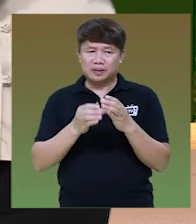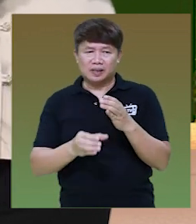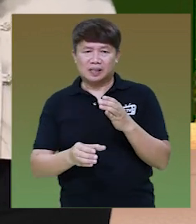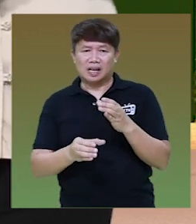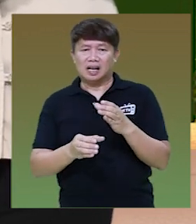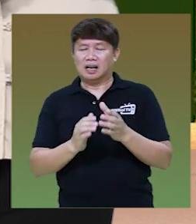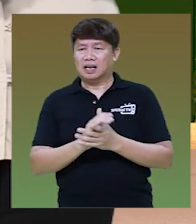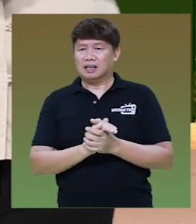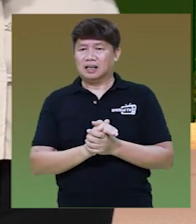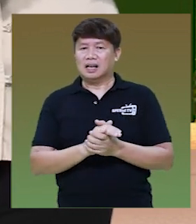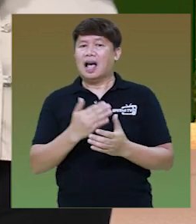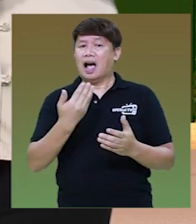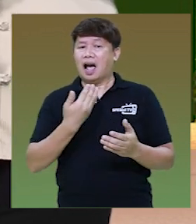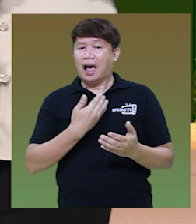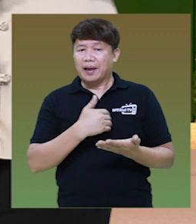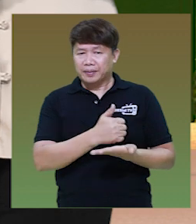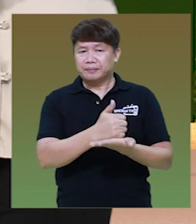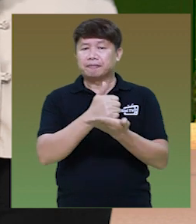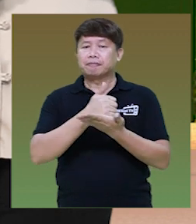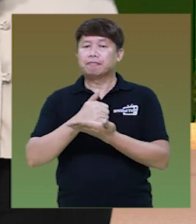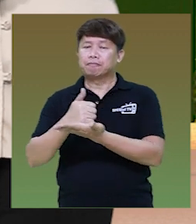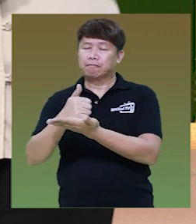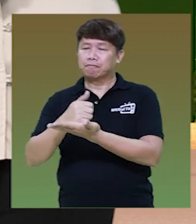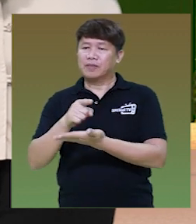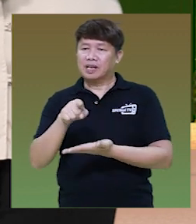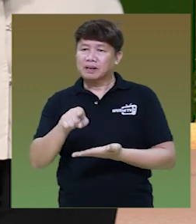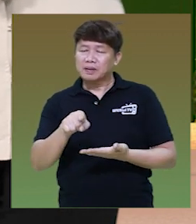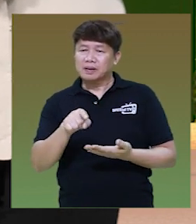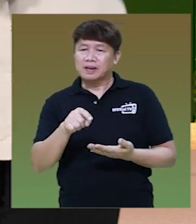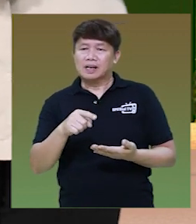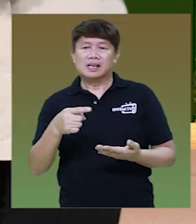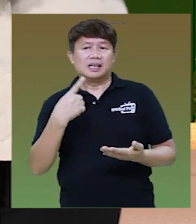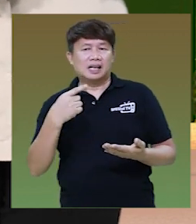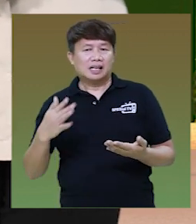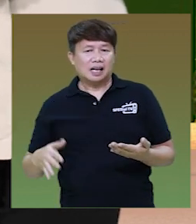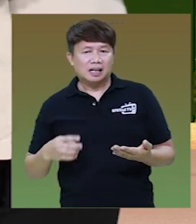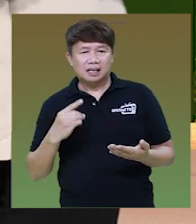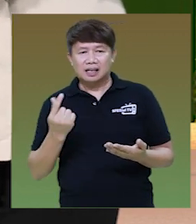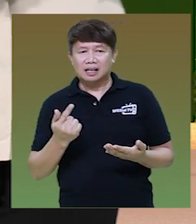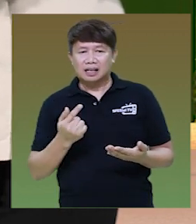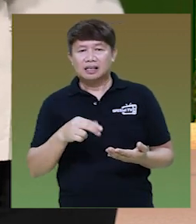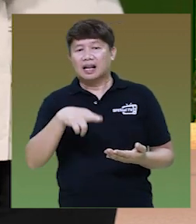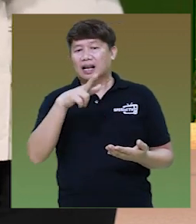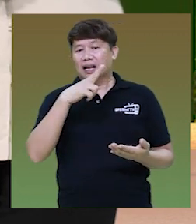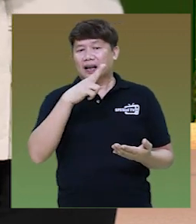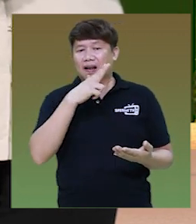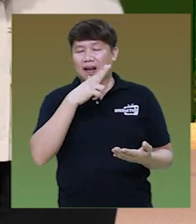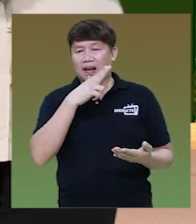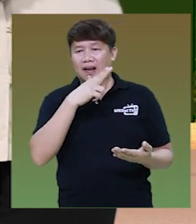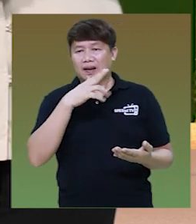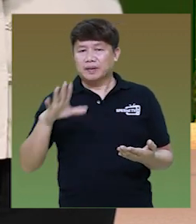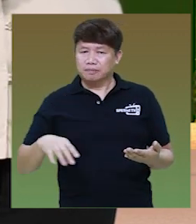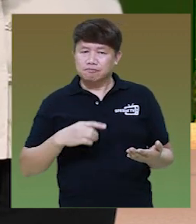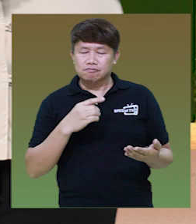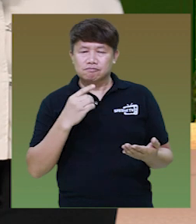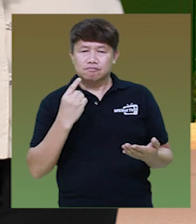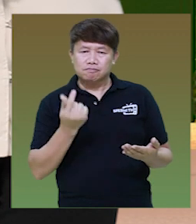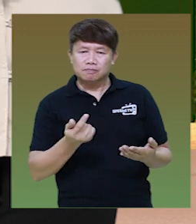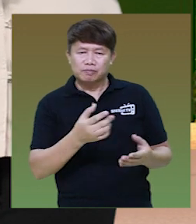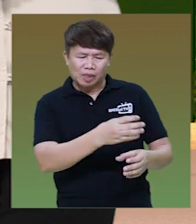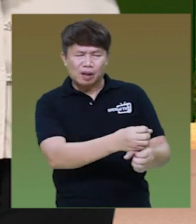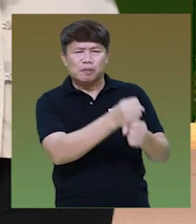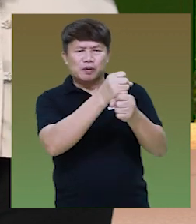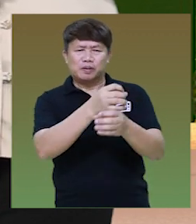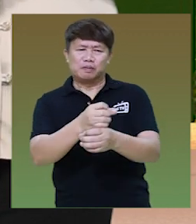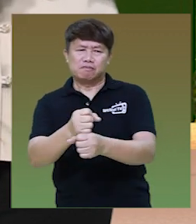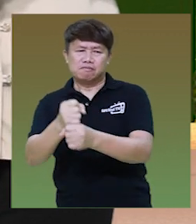she said. "I will help you," said the dog. The hen and the dog pulled